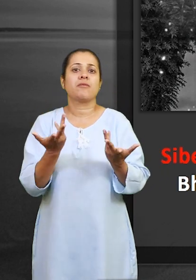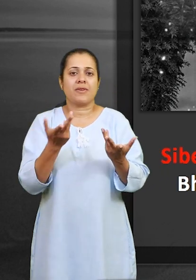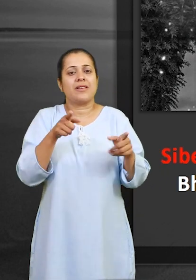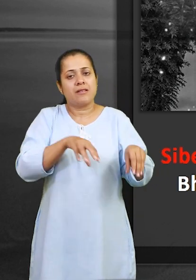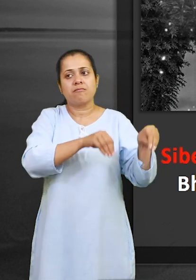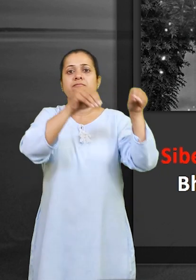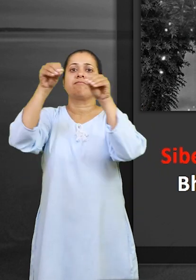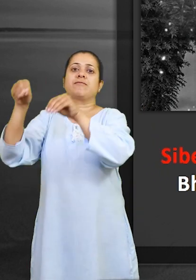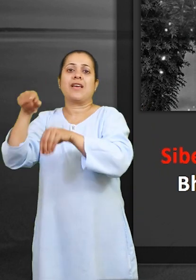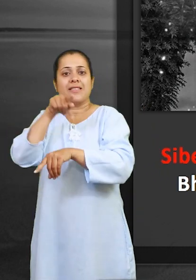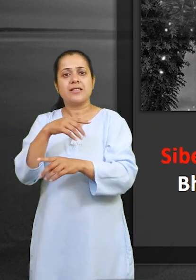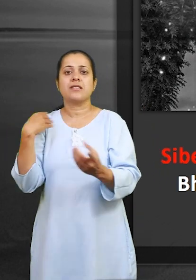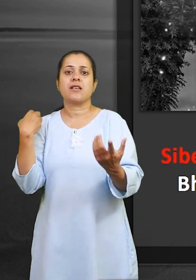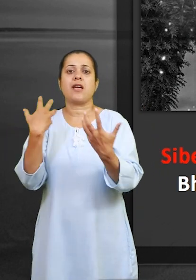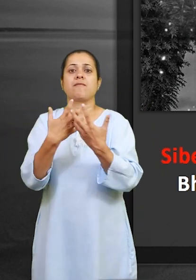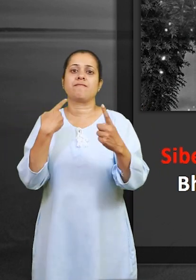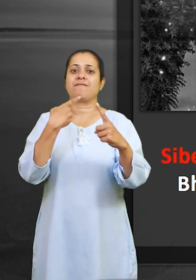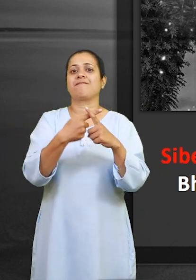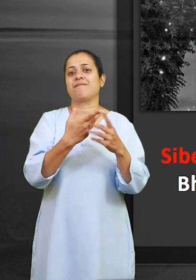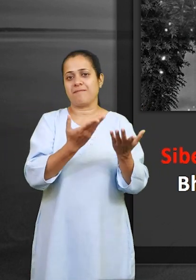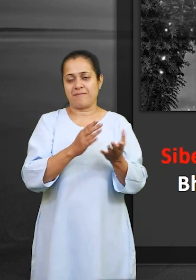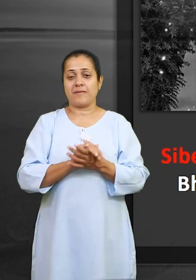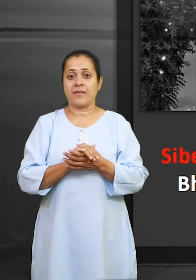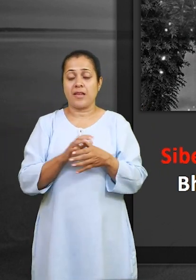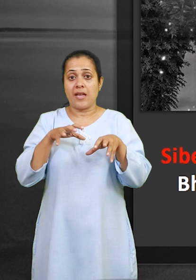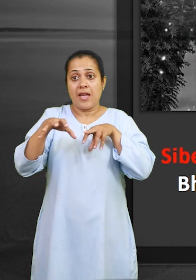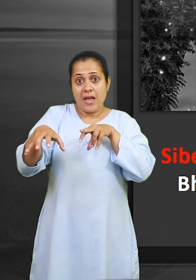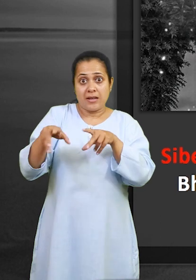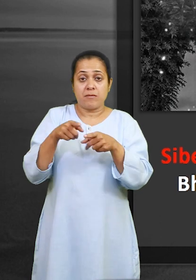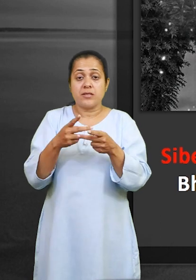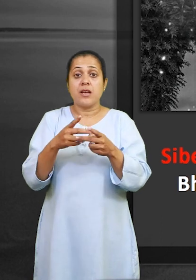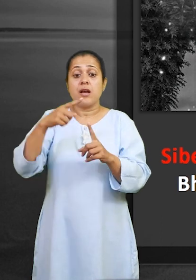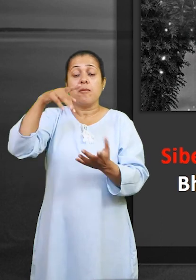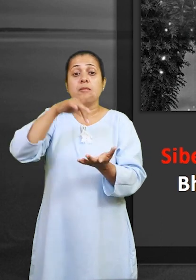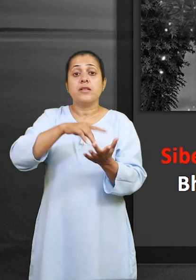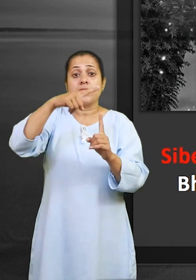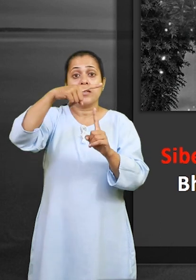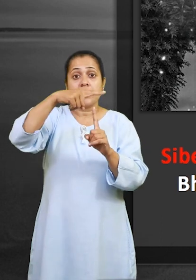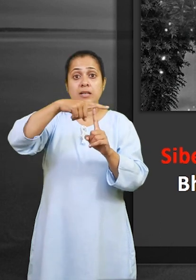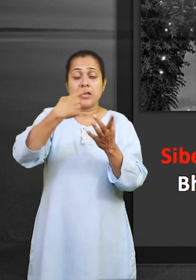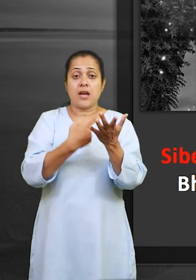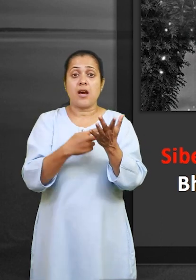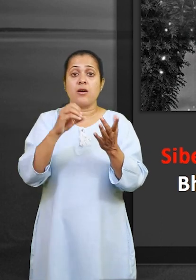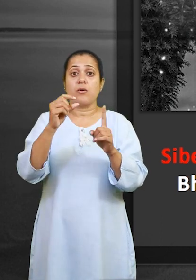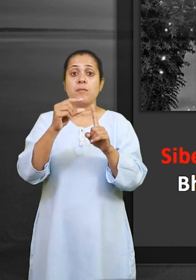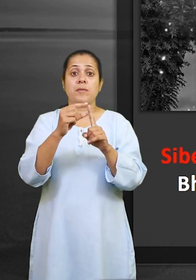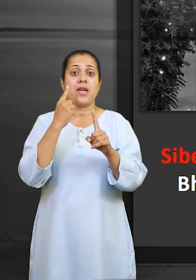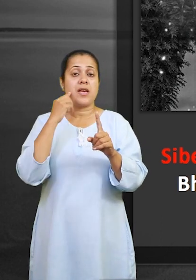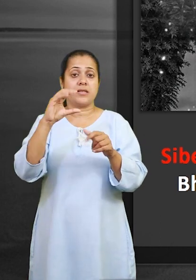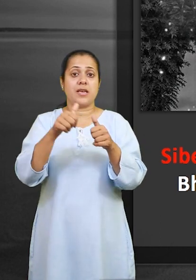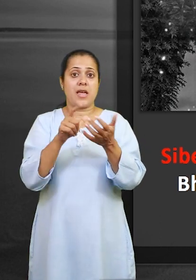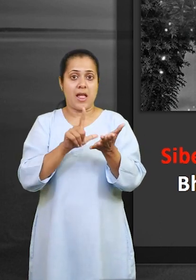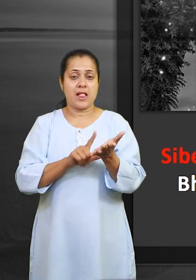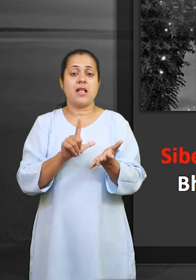a kind of adaptation that they go through. The animals found in tropical forest are various, but before